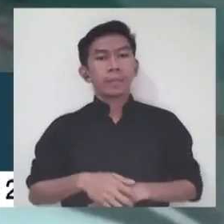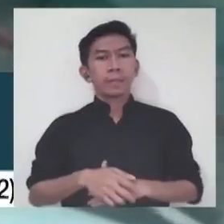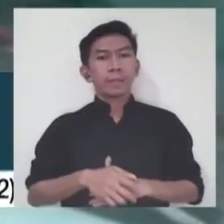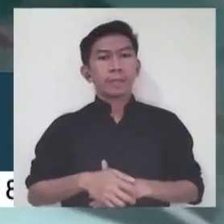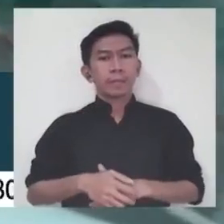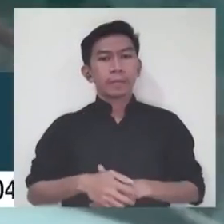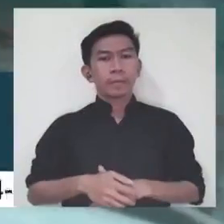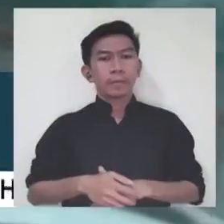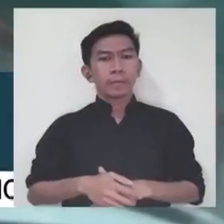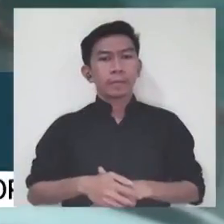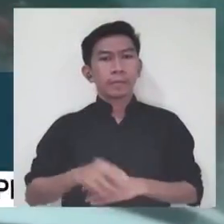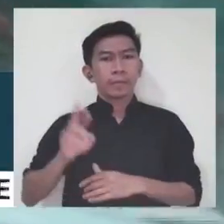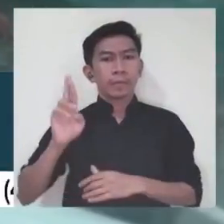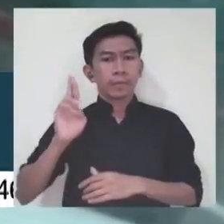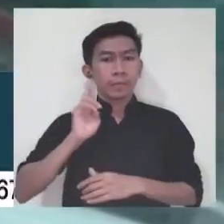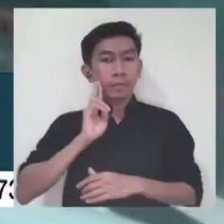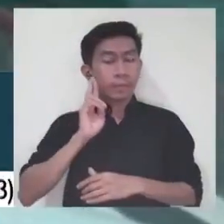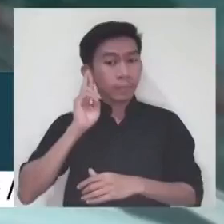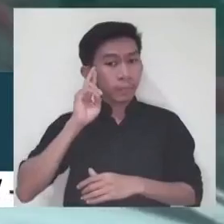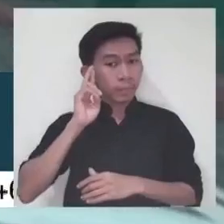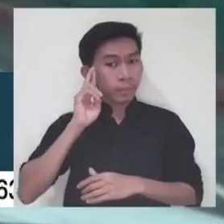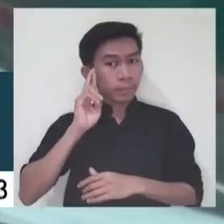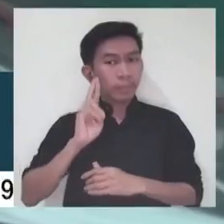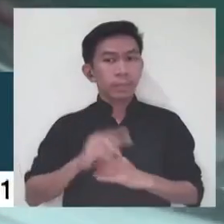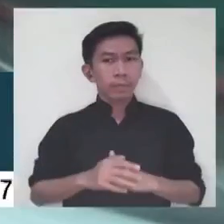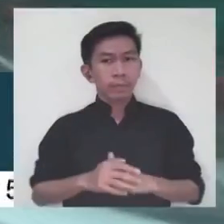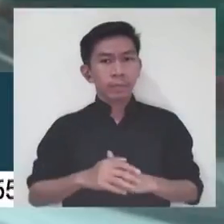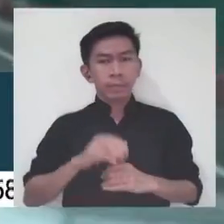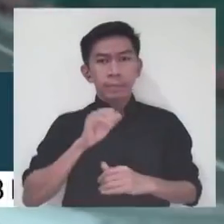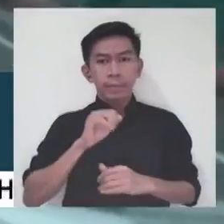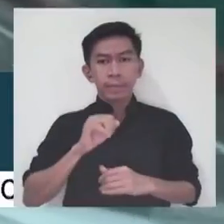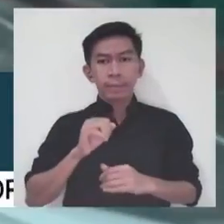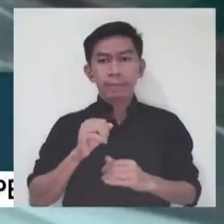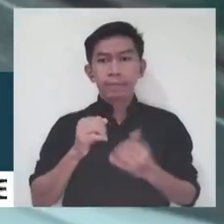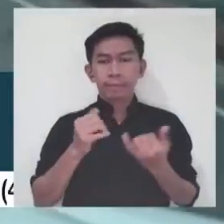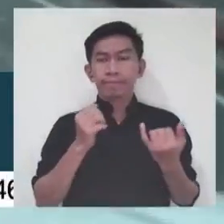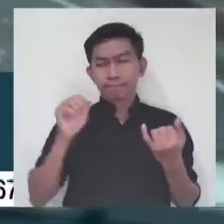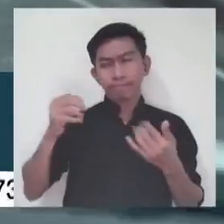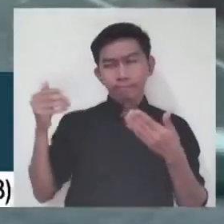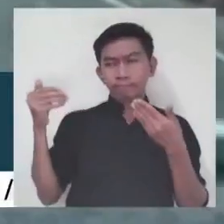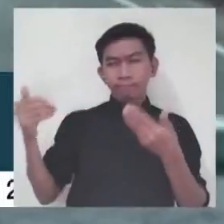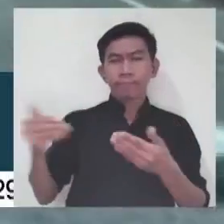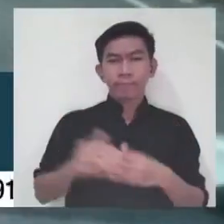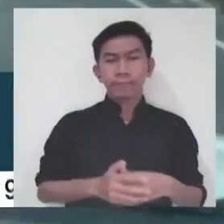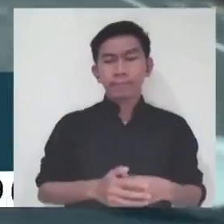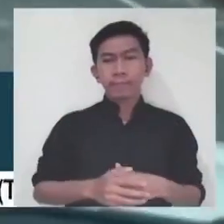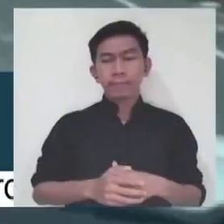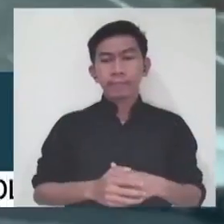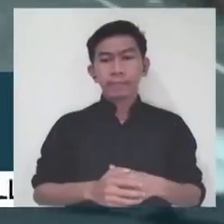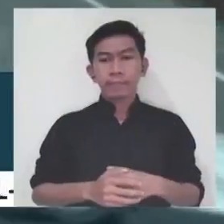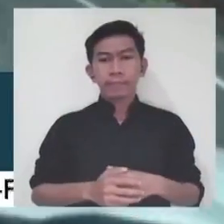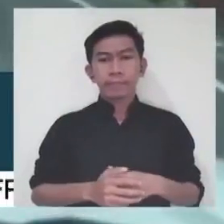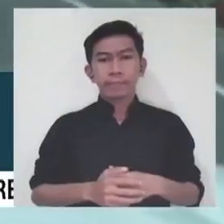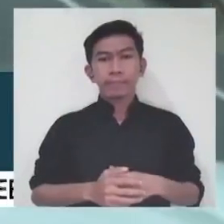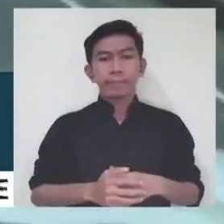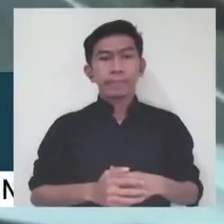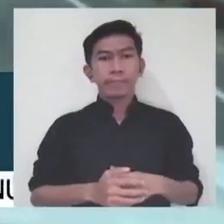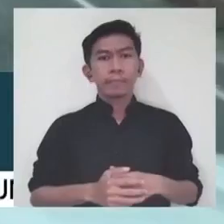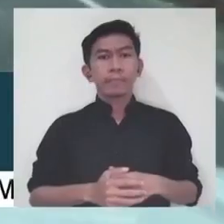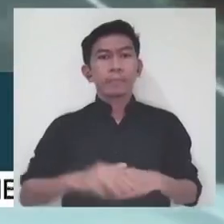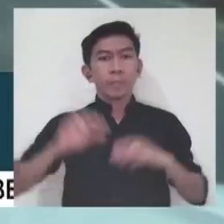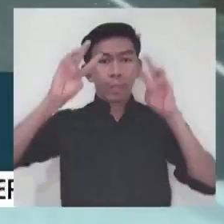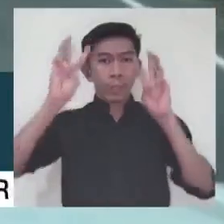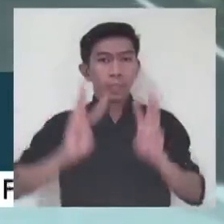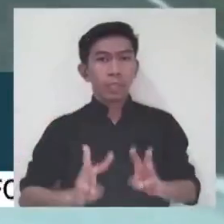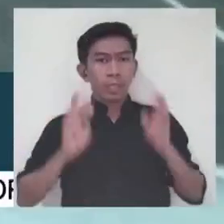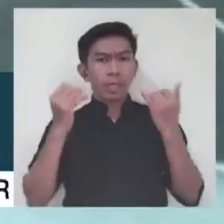Raf? Carmina, hello, Carmina. Yeah, go ahead. We can hear you now. Yeah, the weather is much fairer